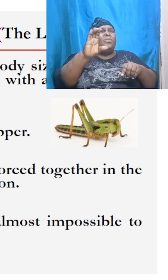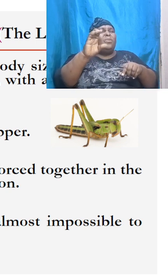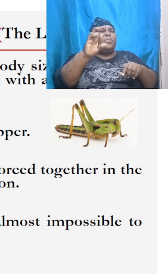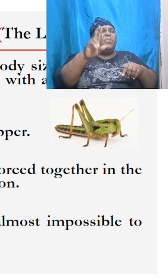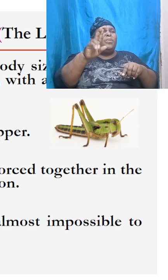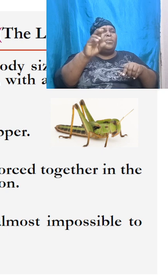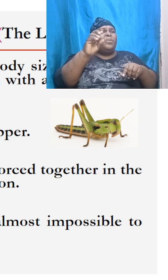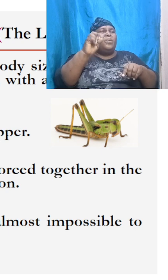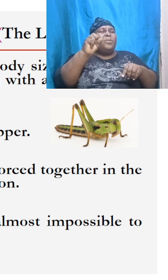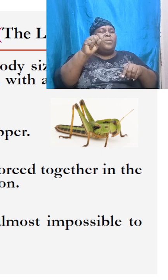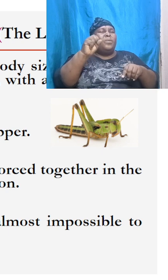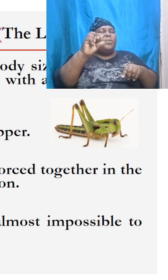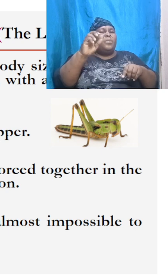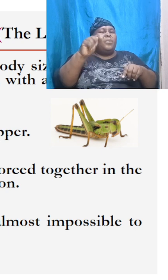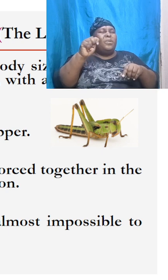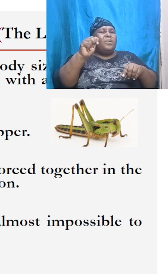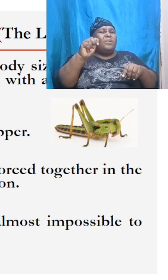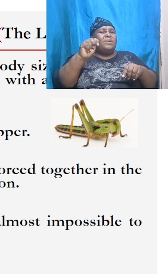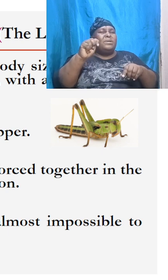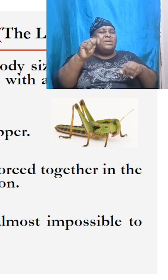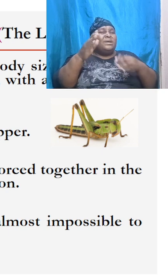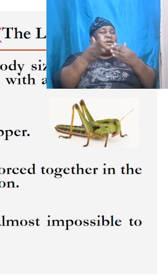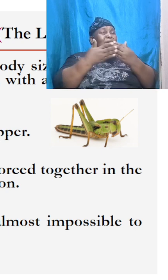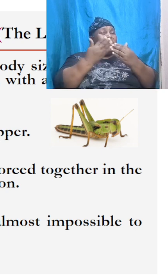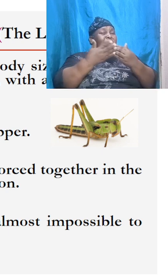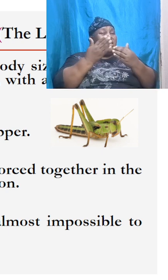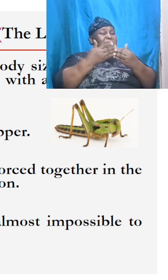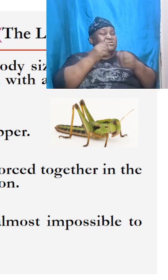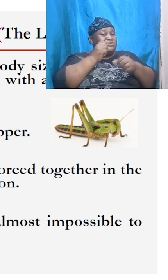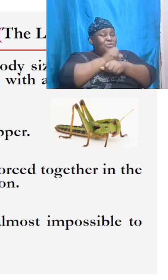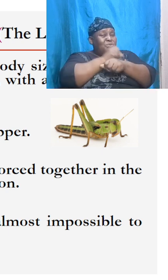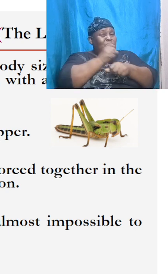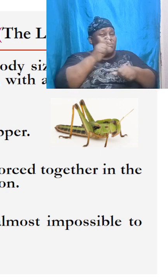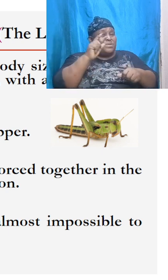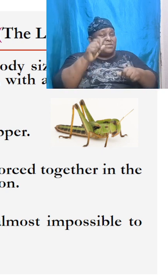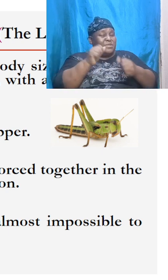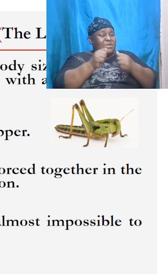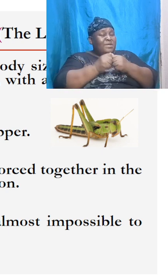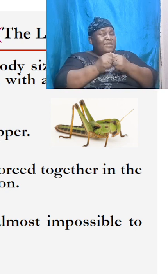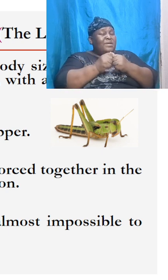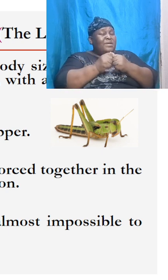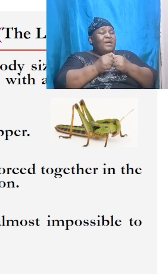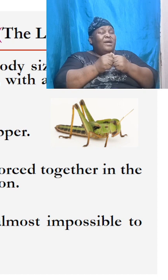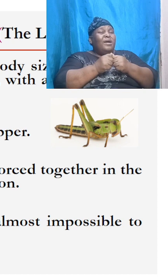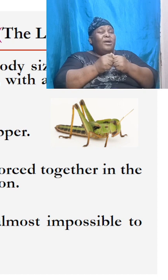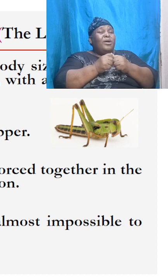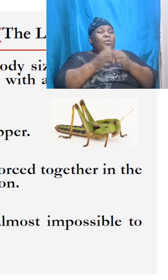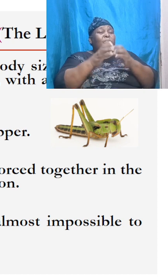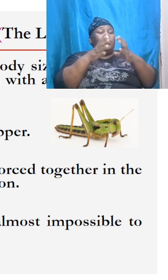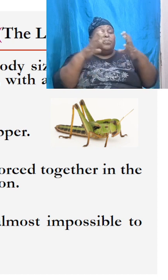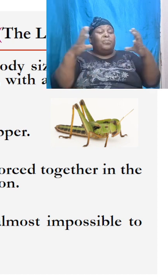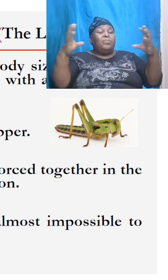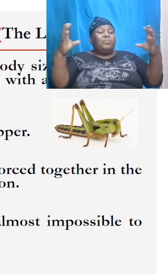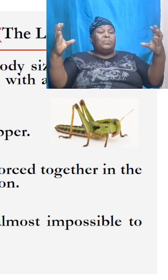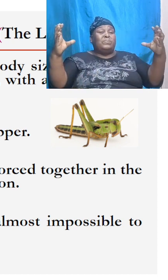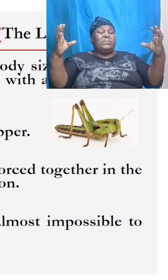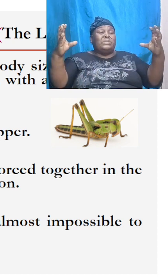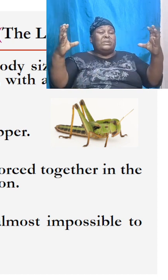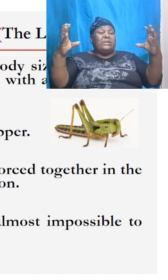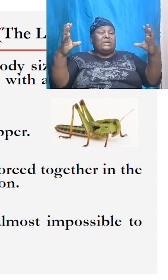locusts, brethren, is scary. It is a fearful thing. And guess what? A swarm of locusts is